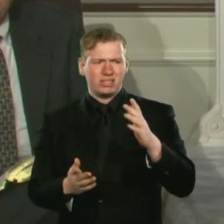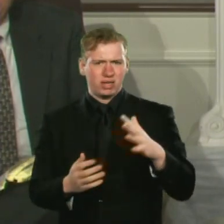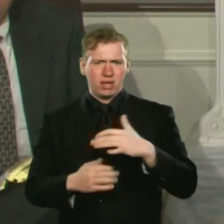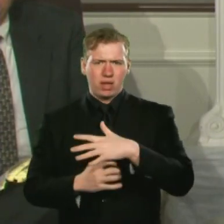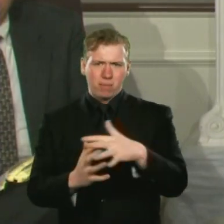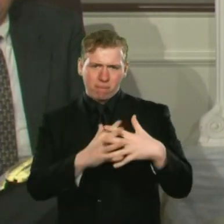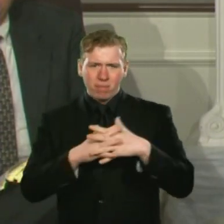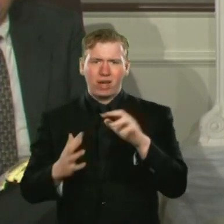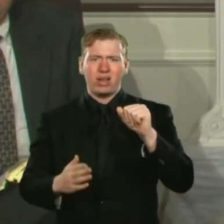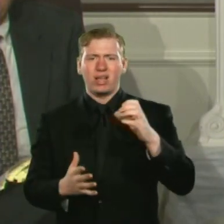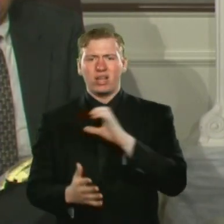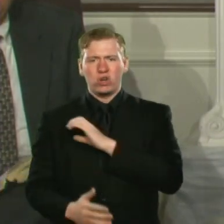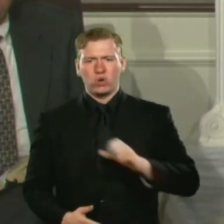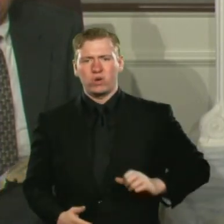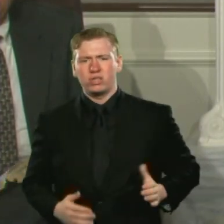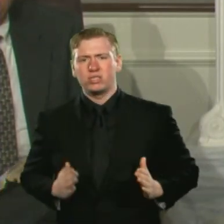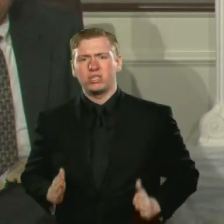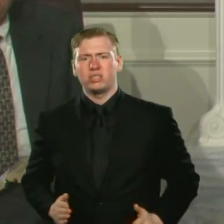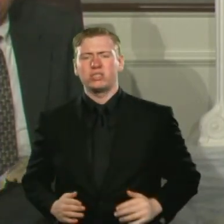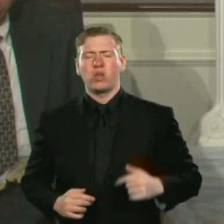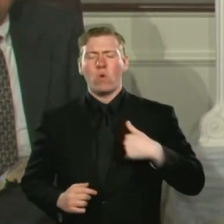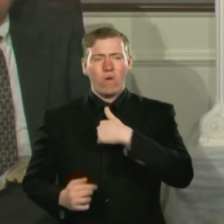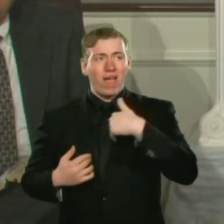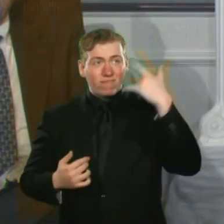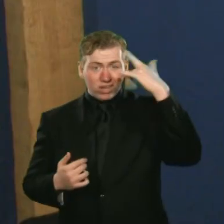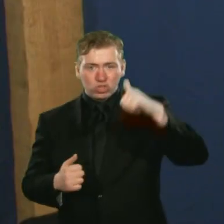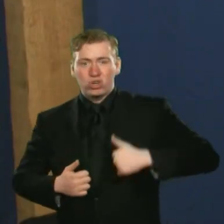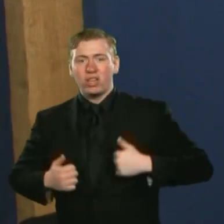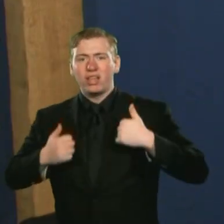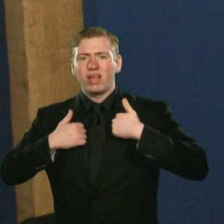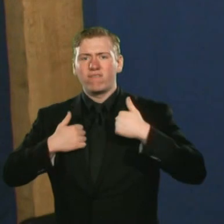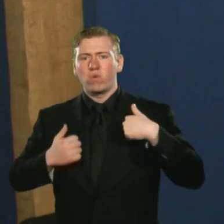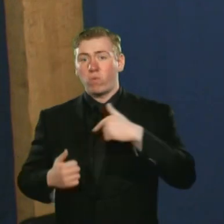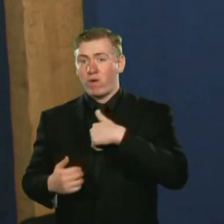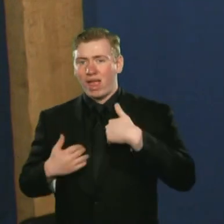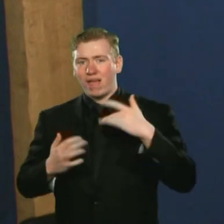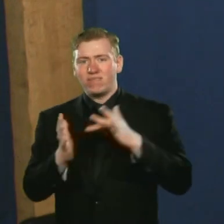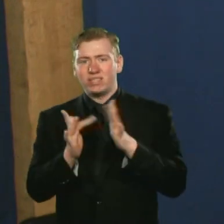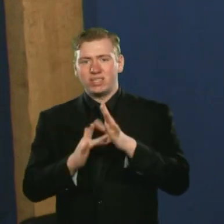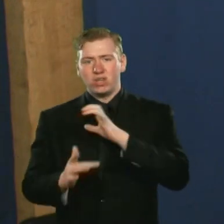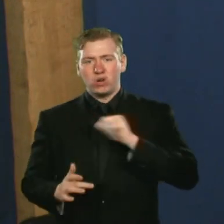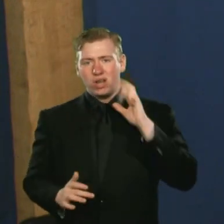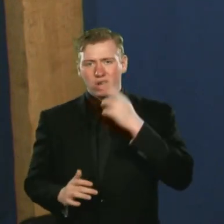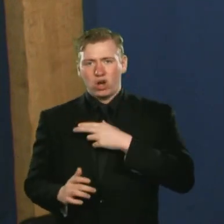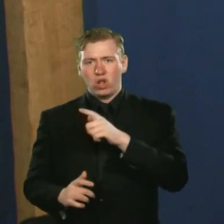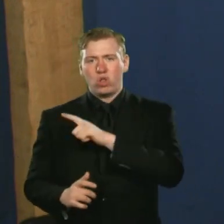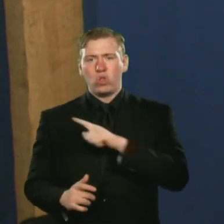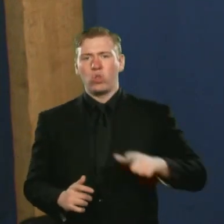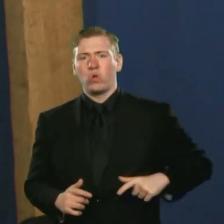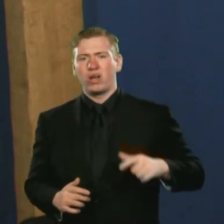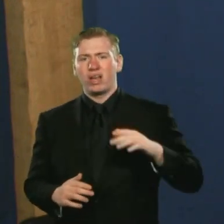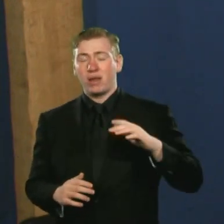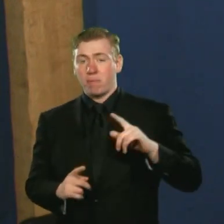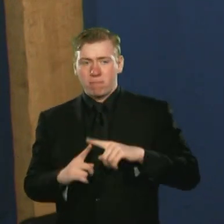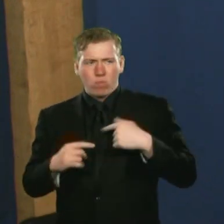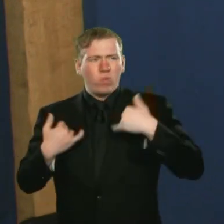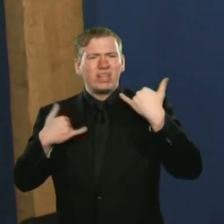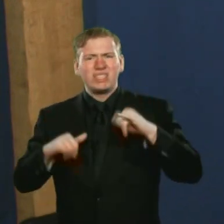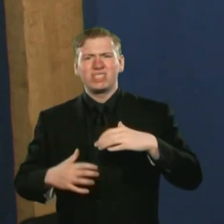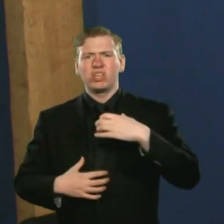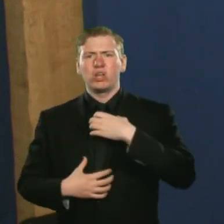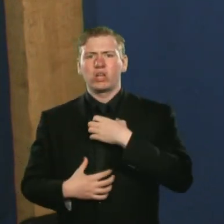as Christians. We have eternal life. We have Jesus Christ as our Lord, and yet we still